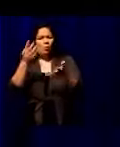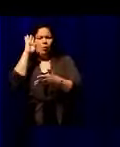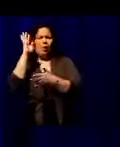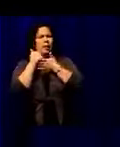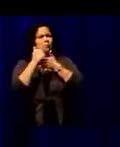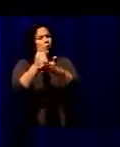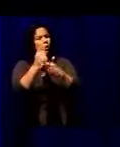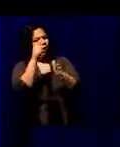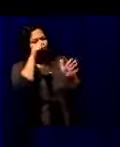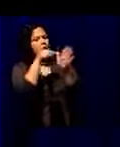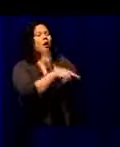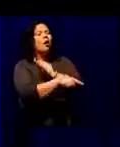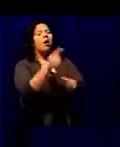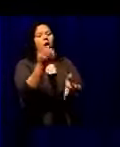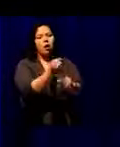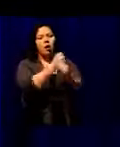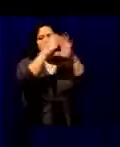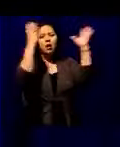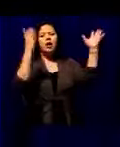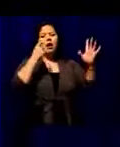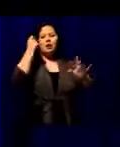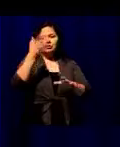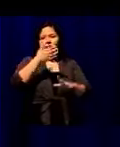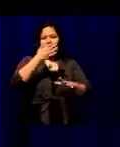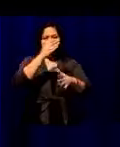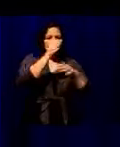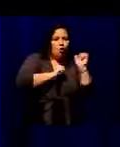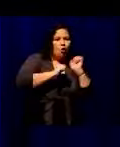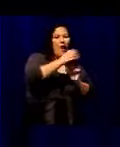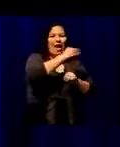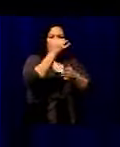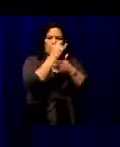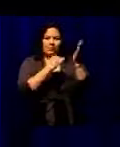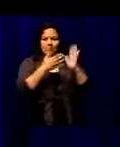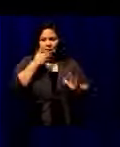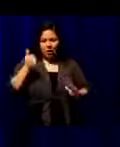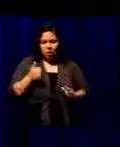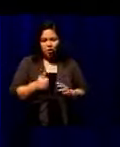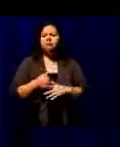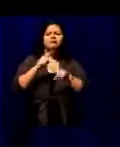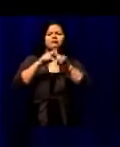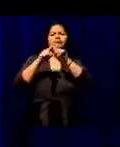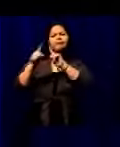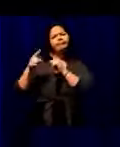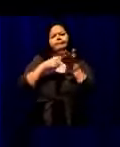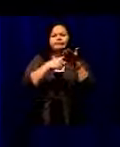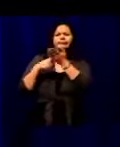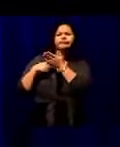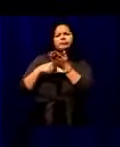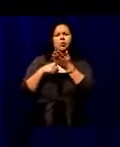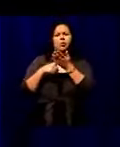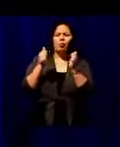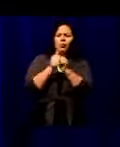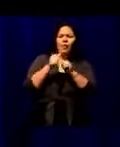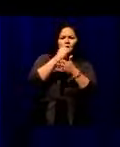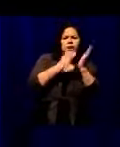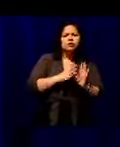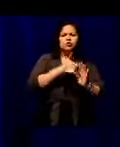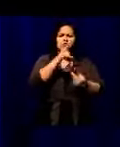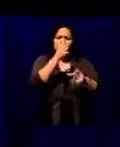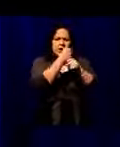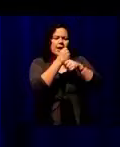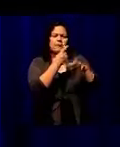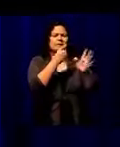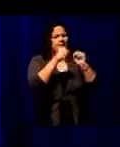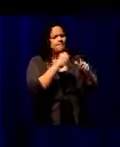and the artists, and exclusive access to virtual artist talkbacks and events. We'll be able